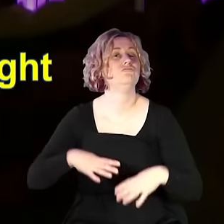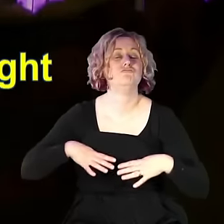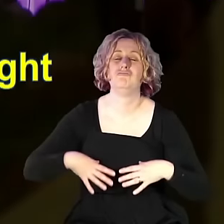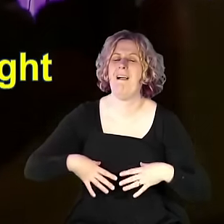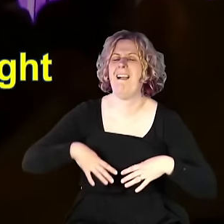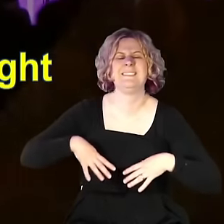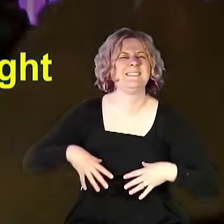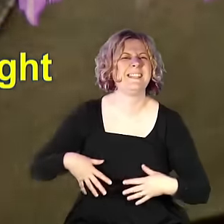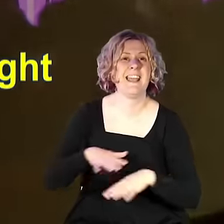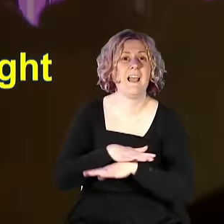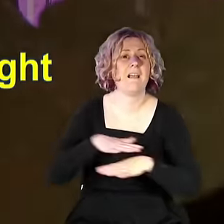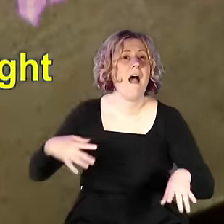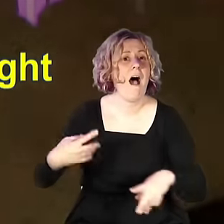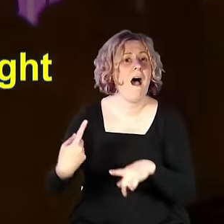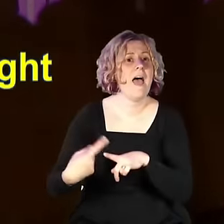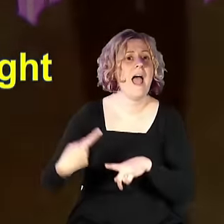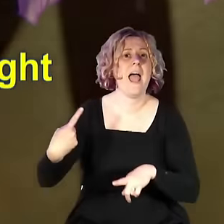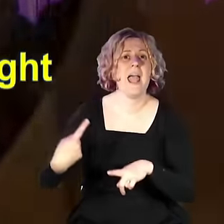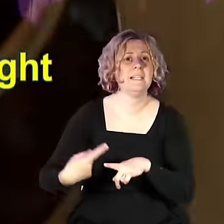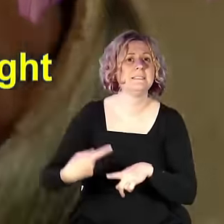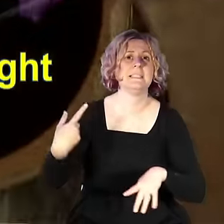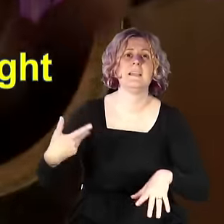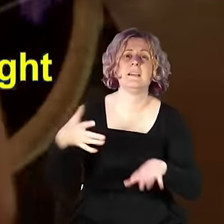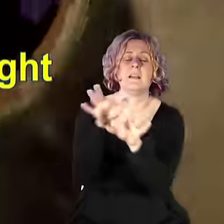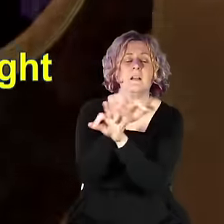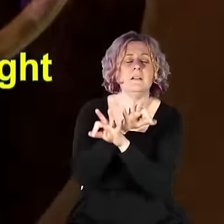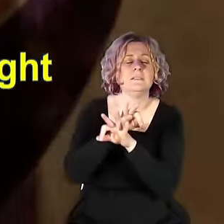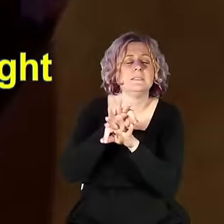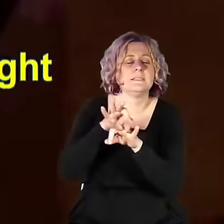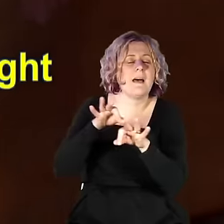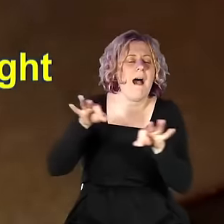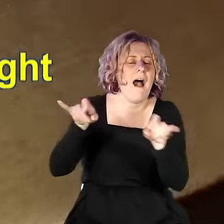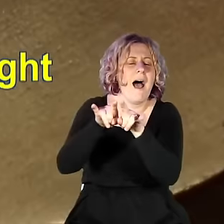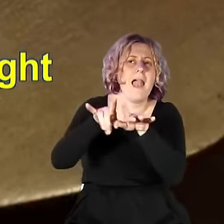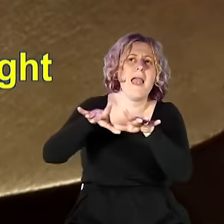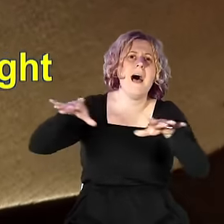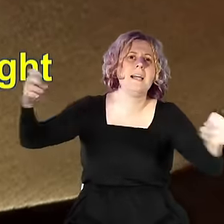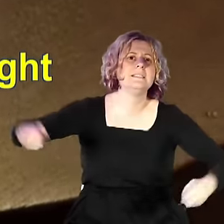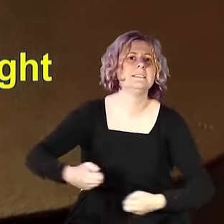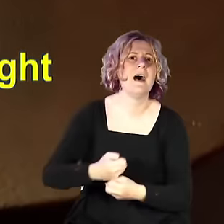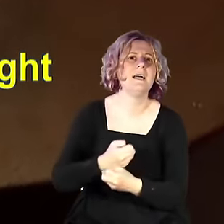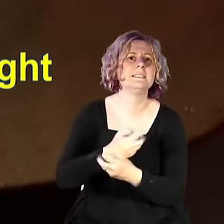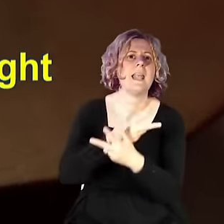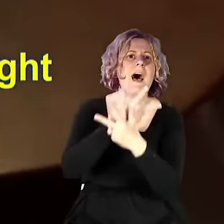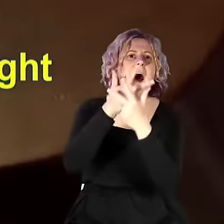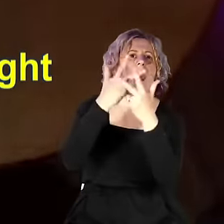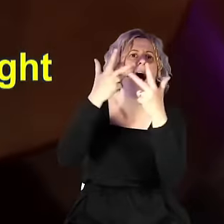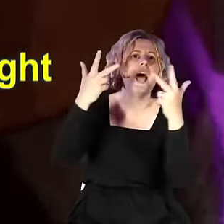Unresting, unhasting, and silent.